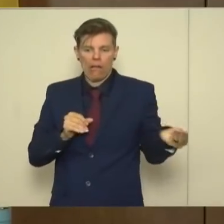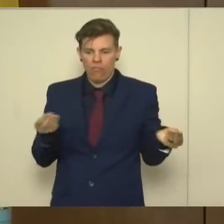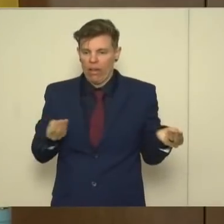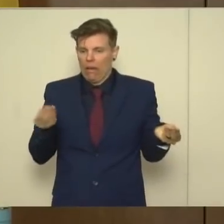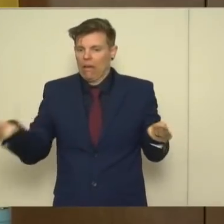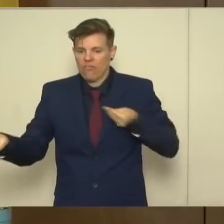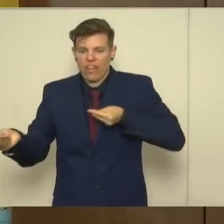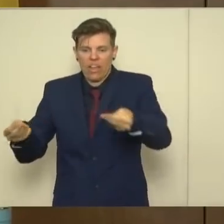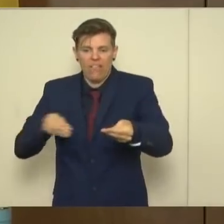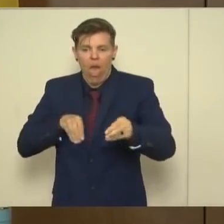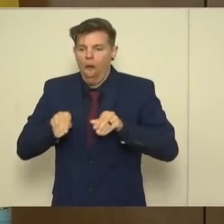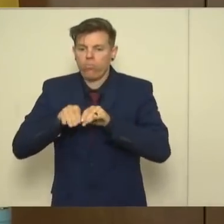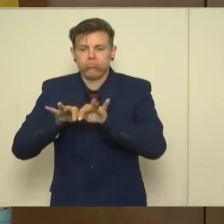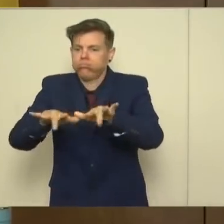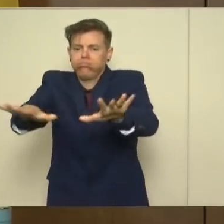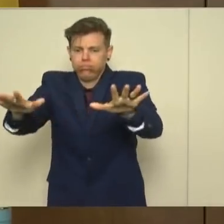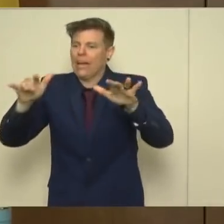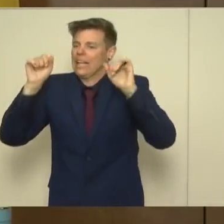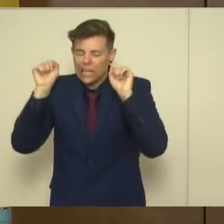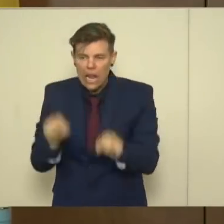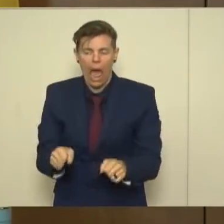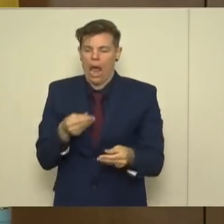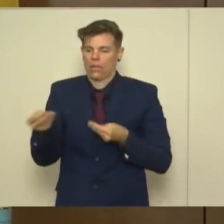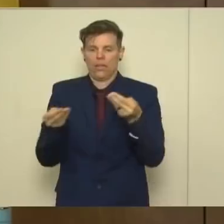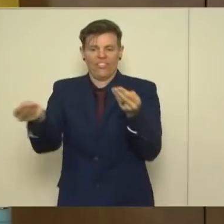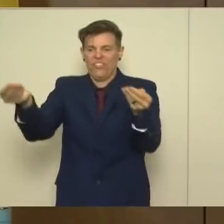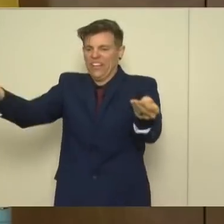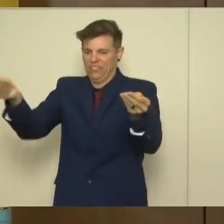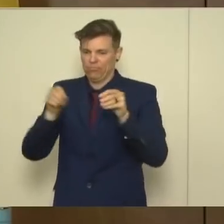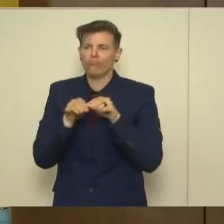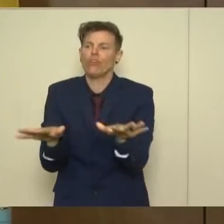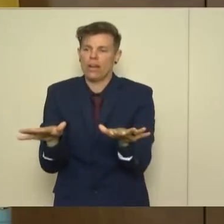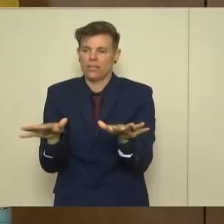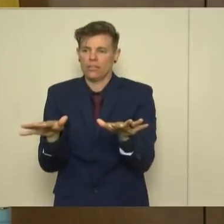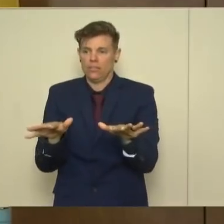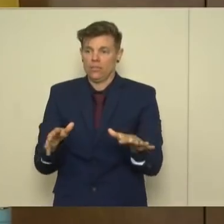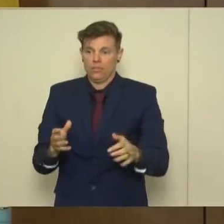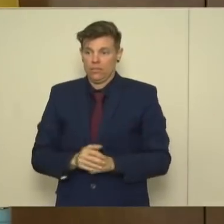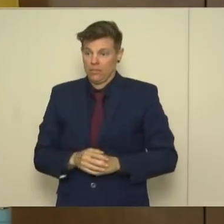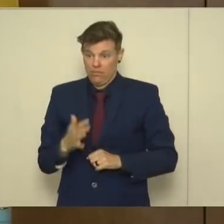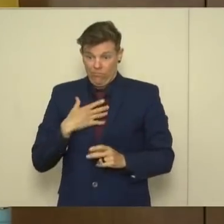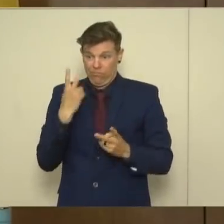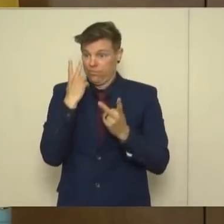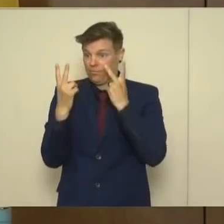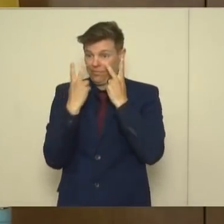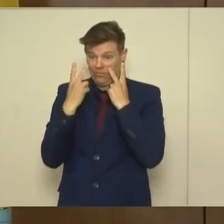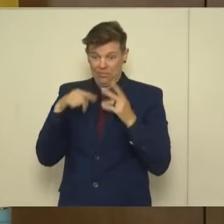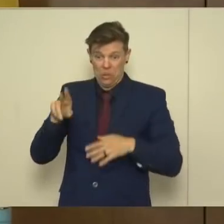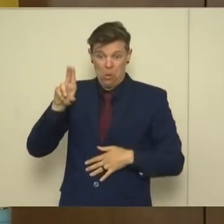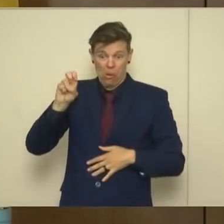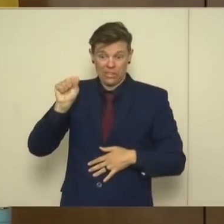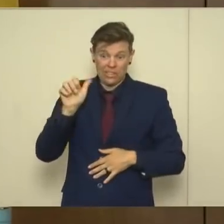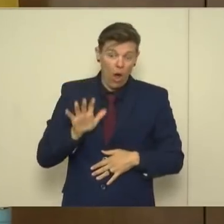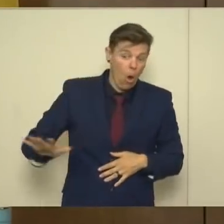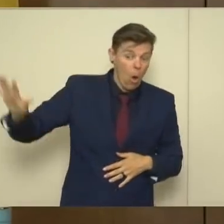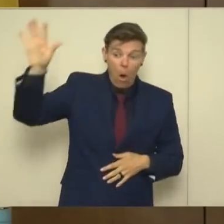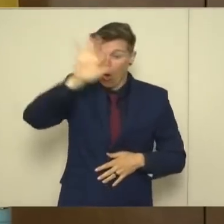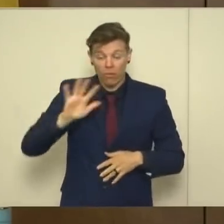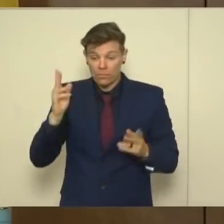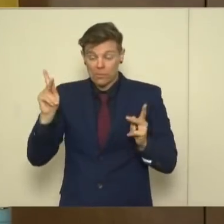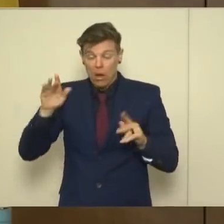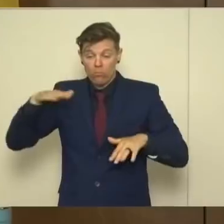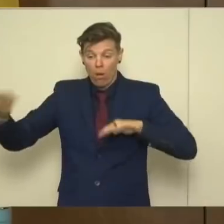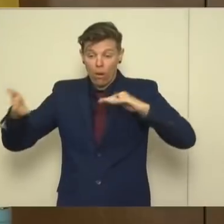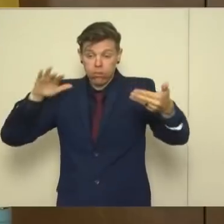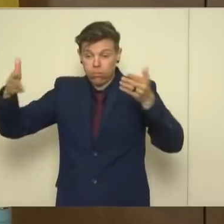many individuals. And certainly, given the mortality rates of this country, certainly something that we should continue to be